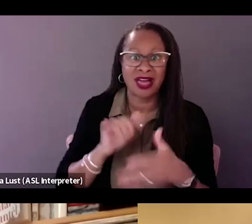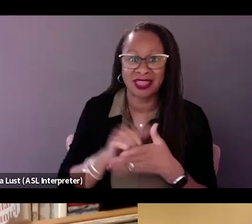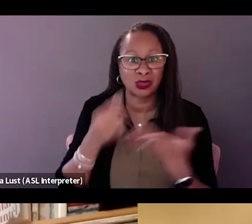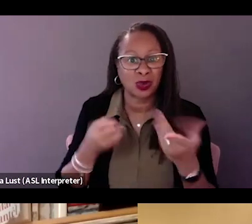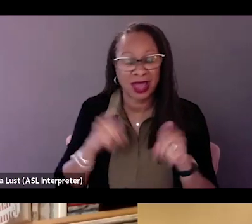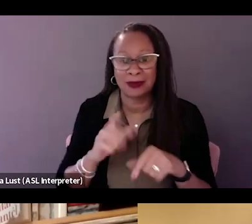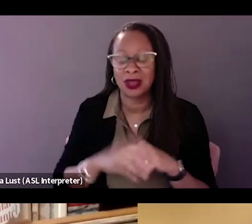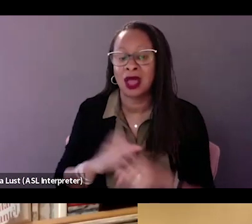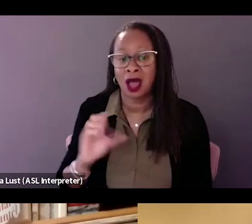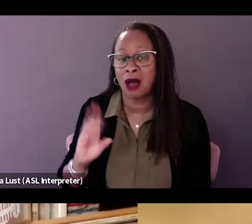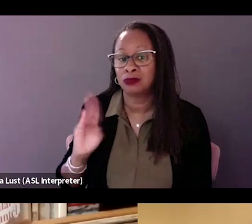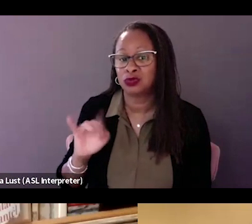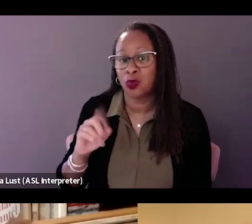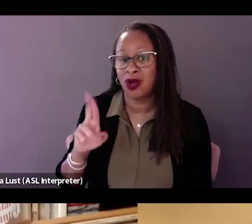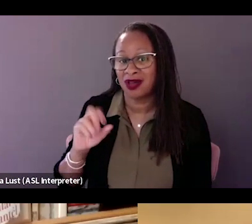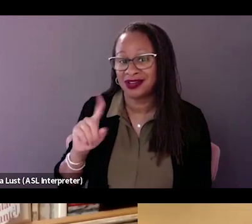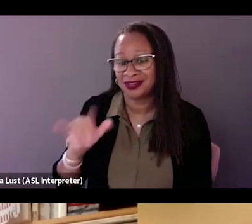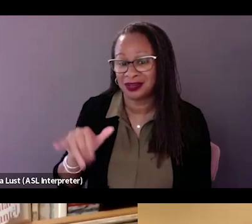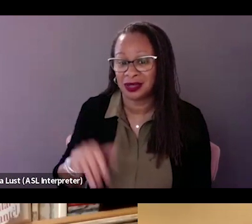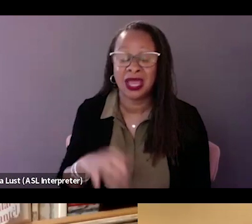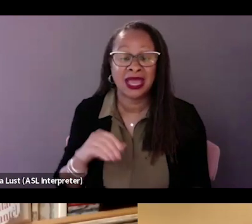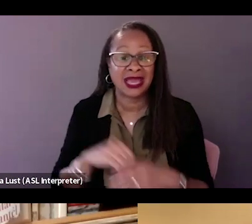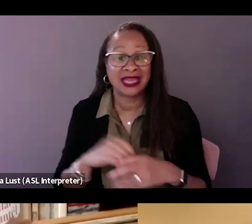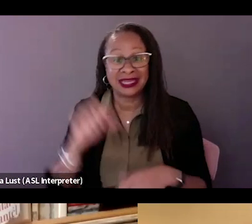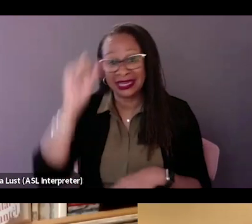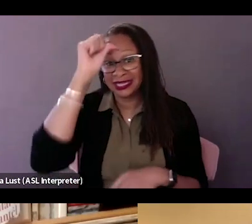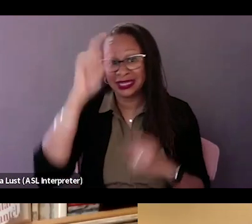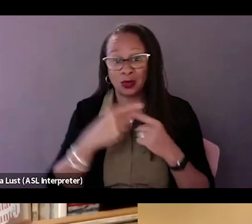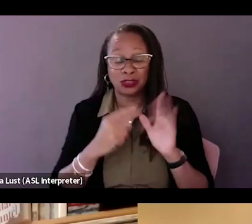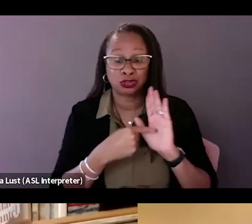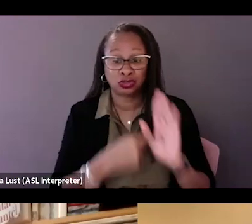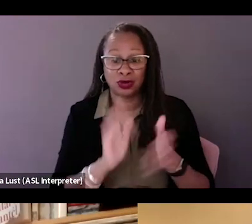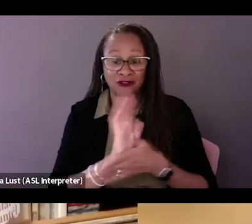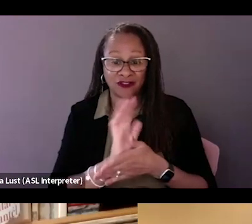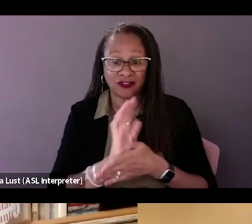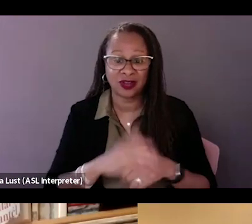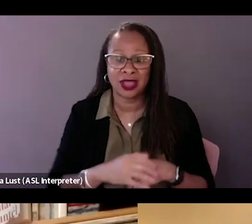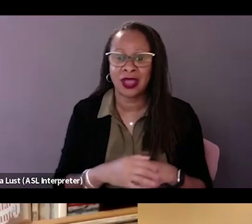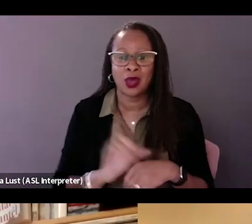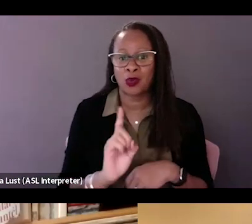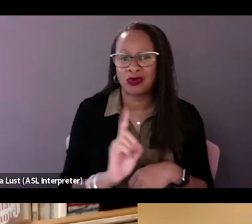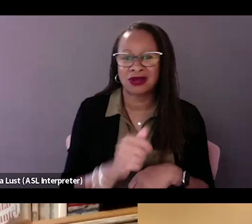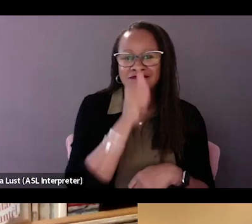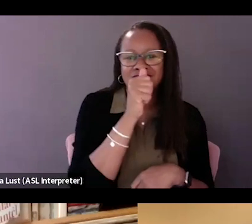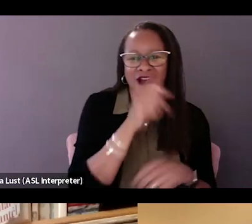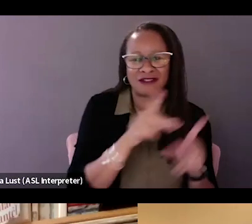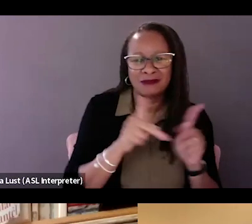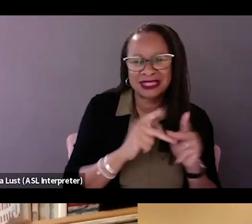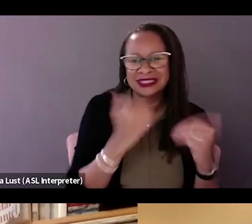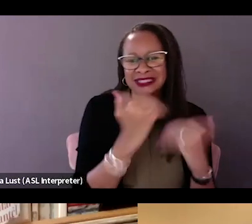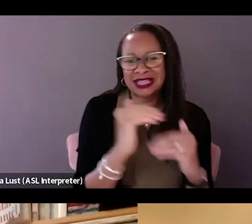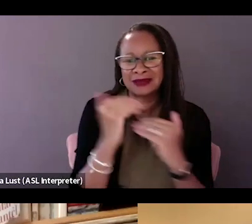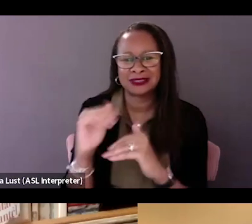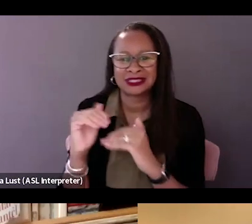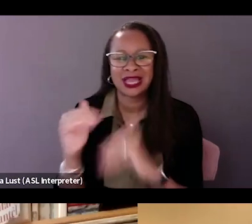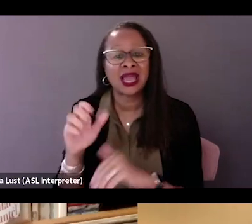keep in India, for example, when we are showing the film, at limited private screenings, and even when Indians are watching